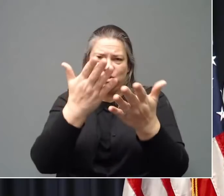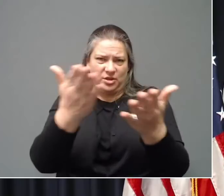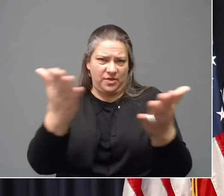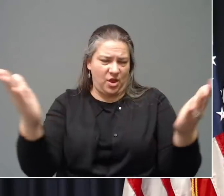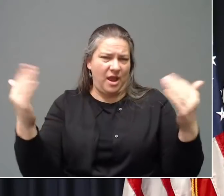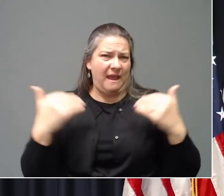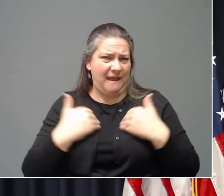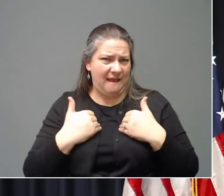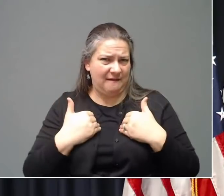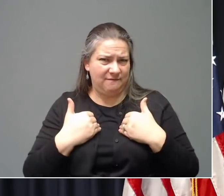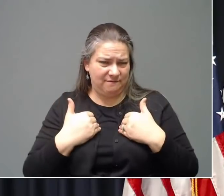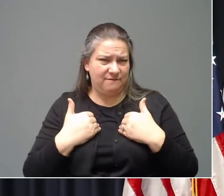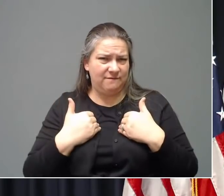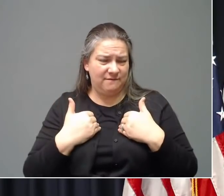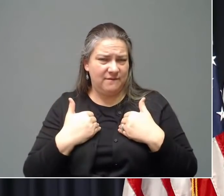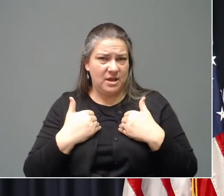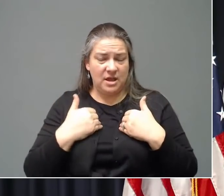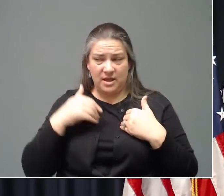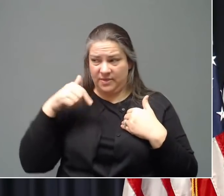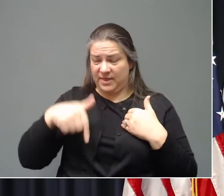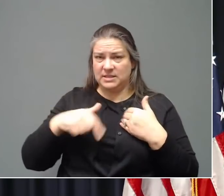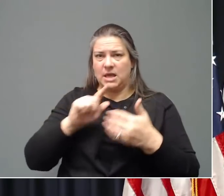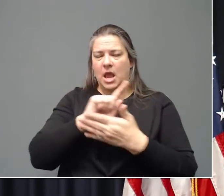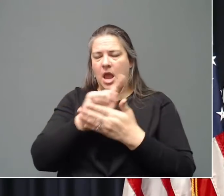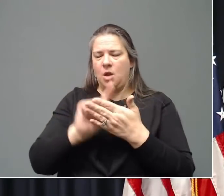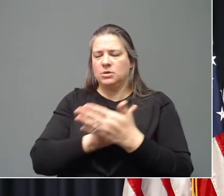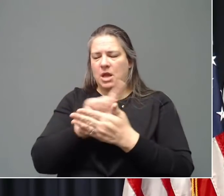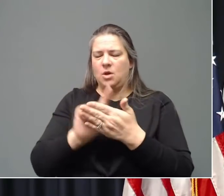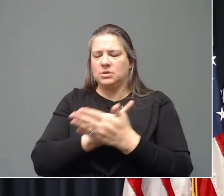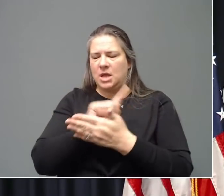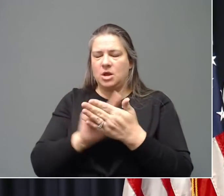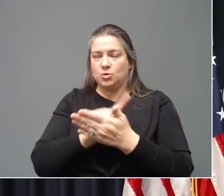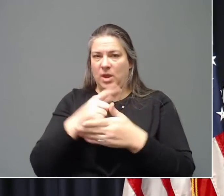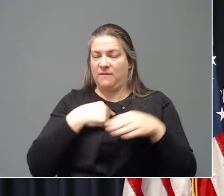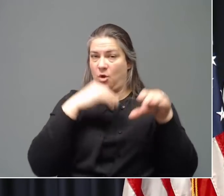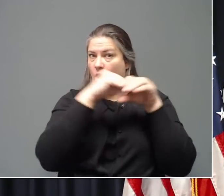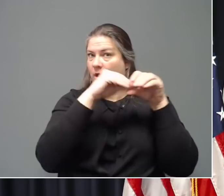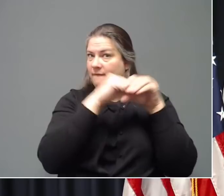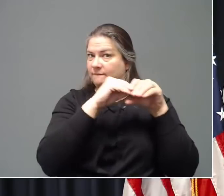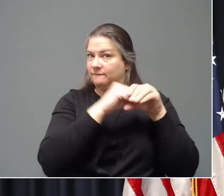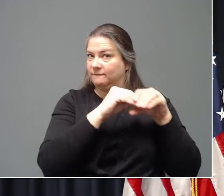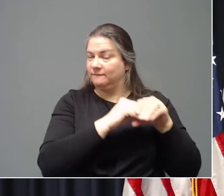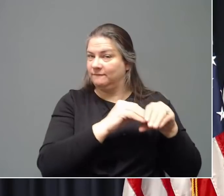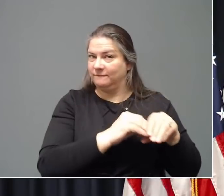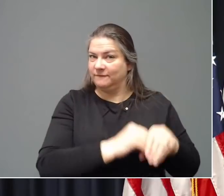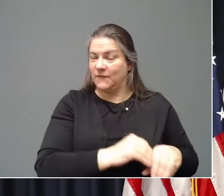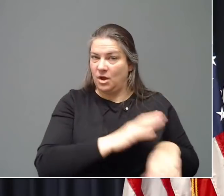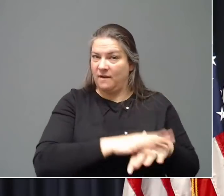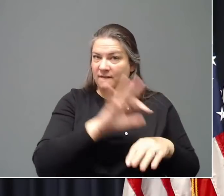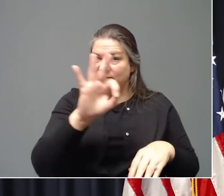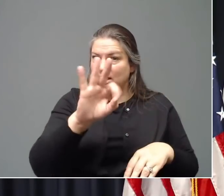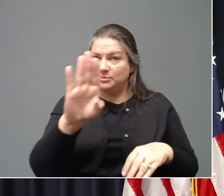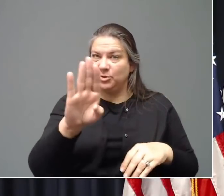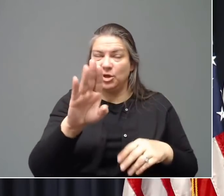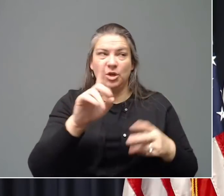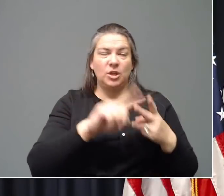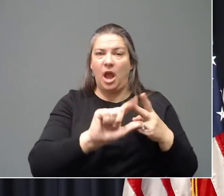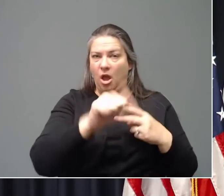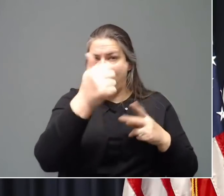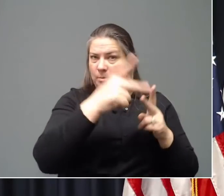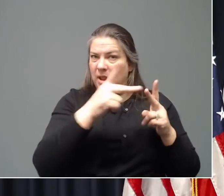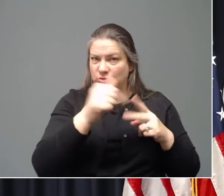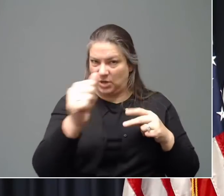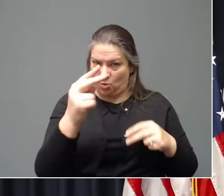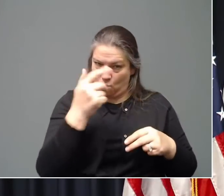and hours and hours of these that are all archived on Facebook and others and can be